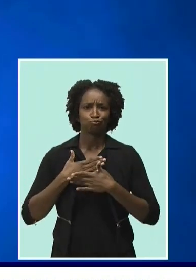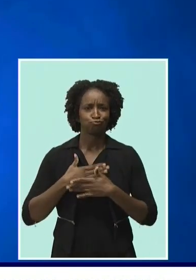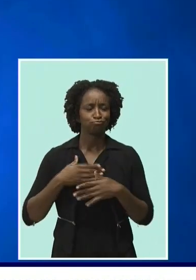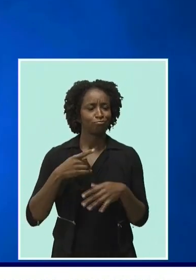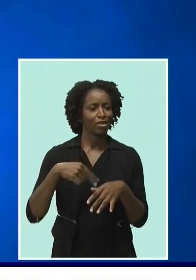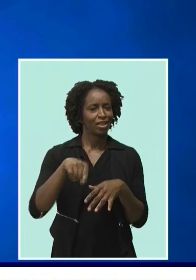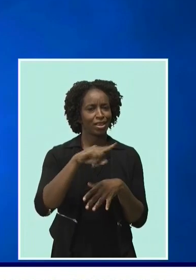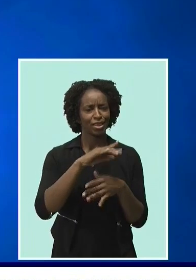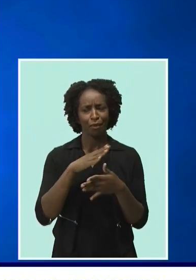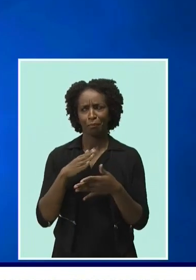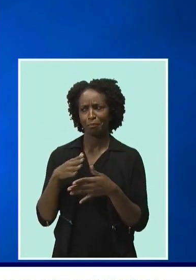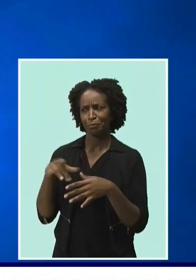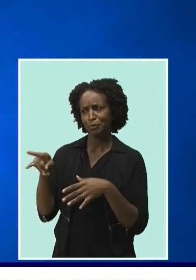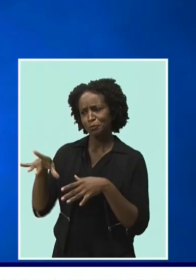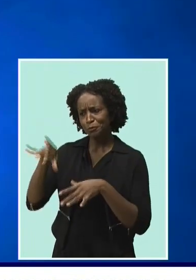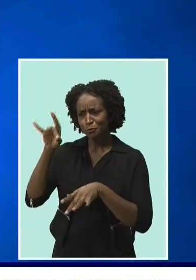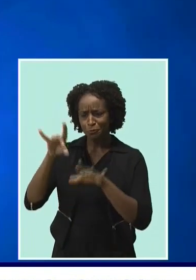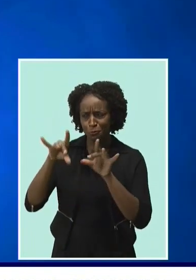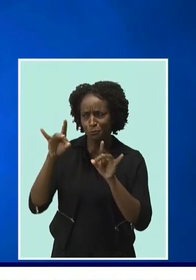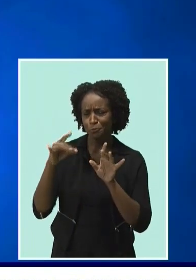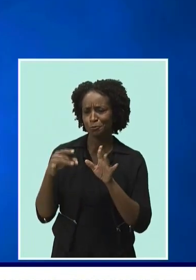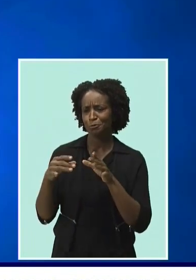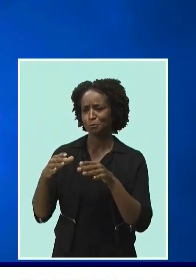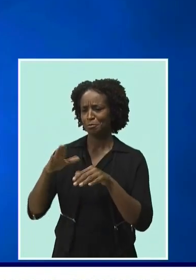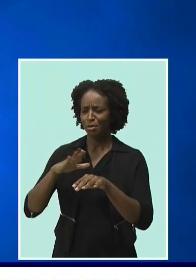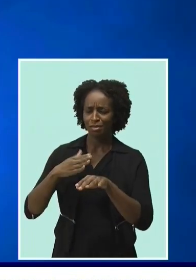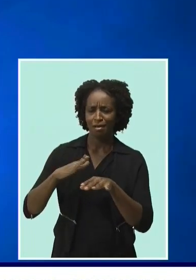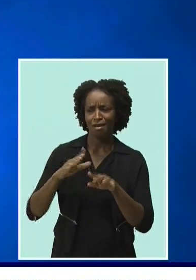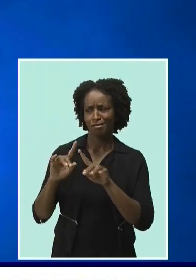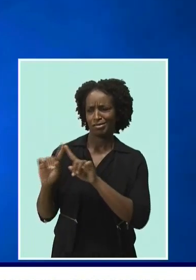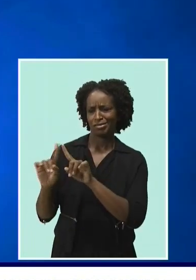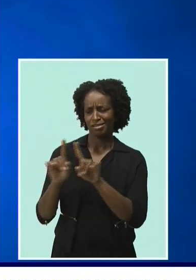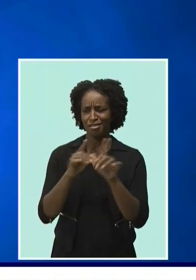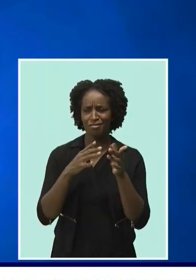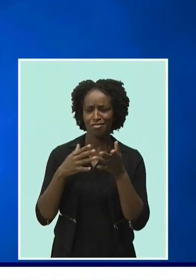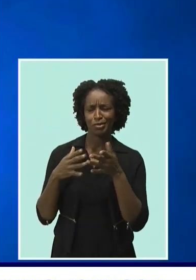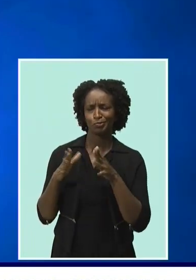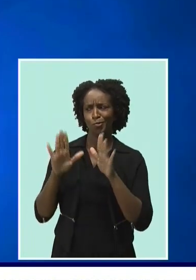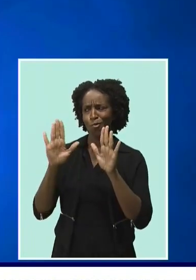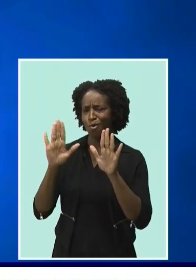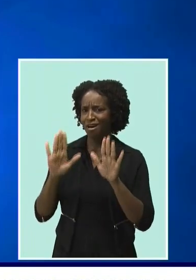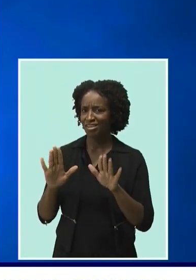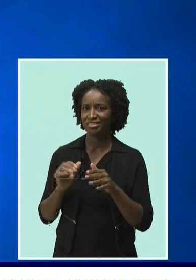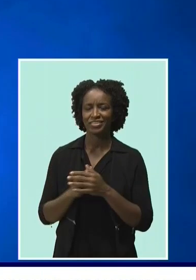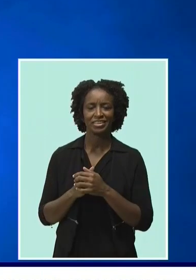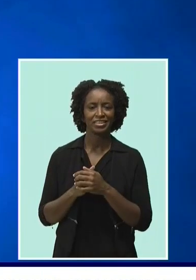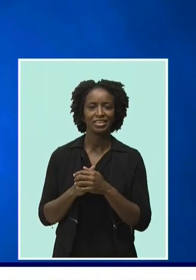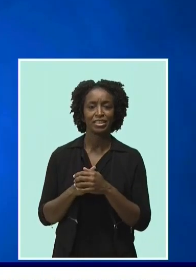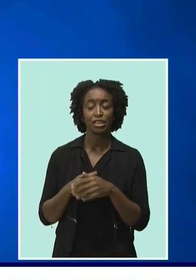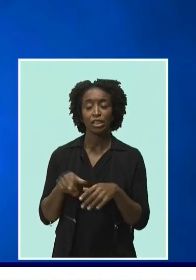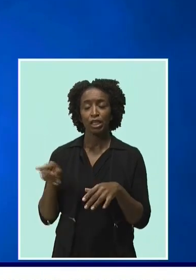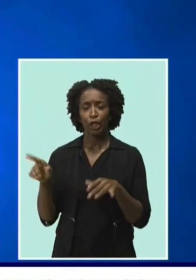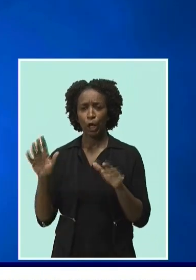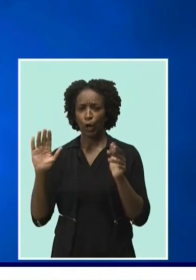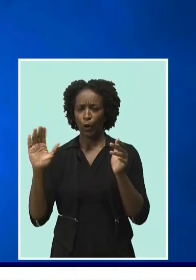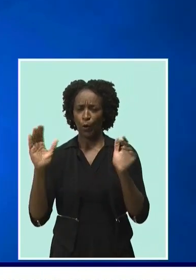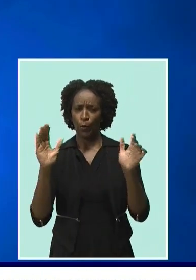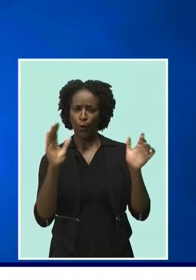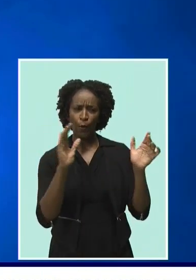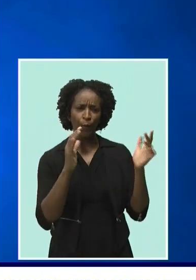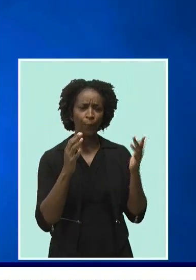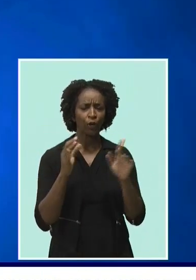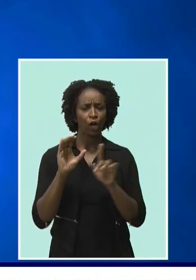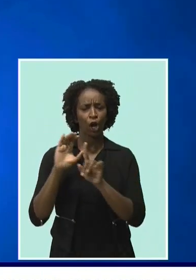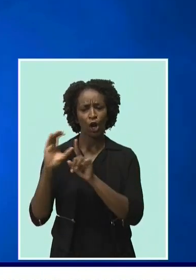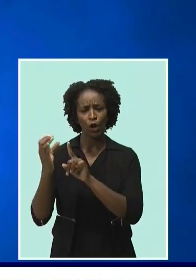of material. Dennis also had a unique way of drawing parallels and making cultural references that exposed his intimate